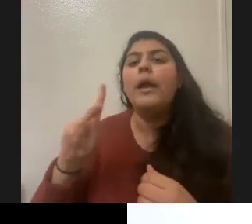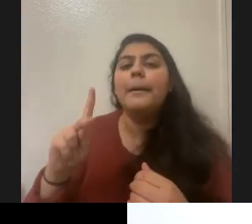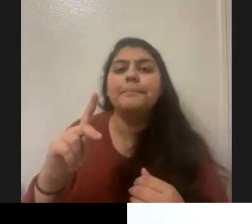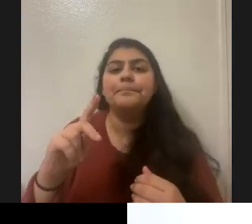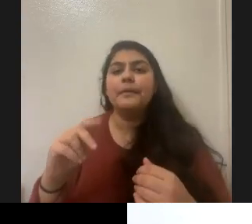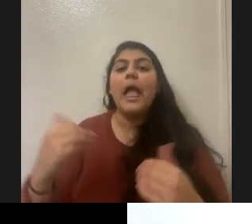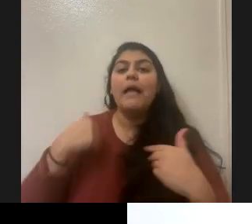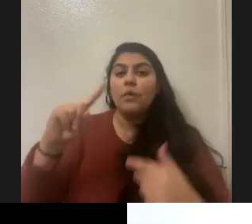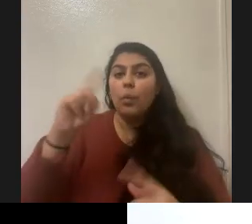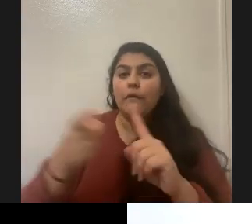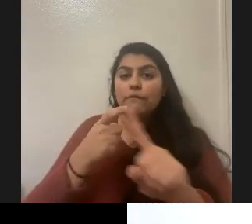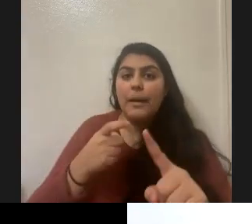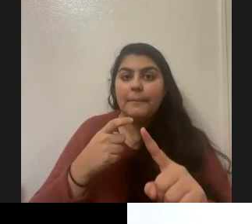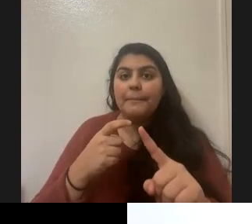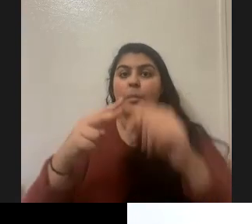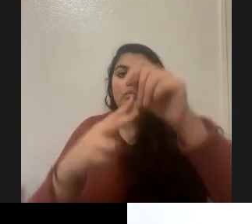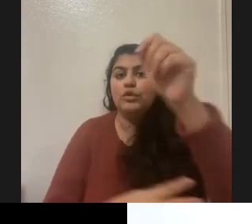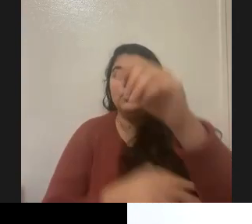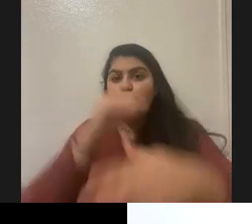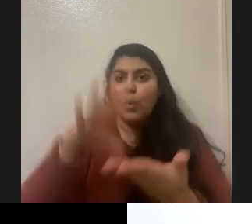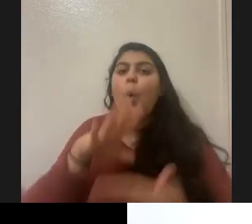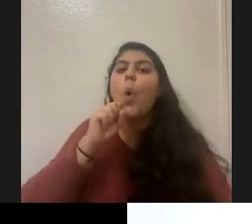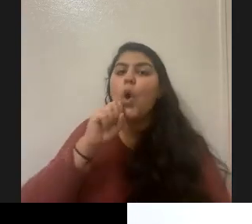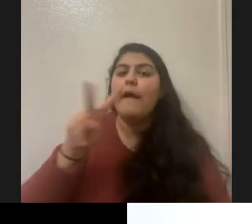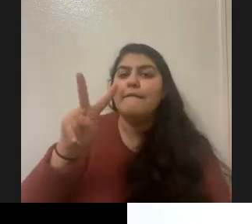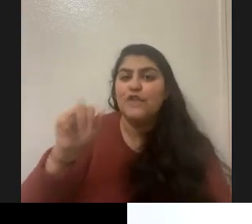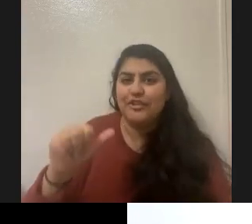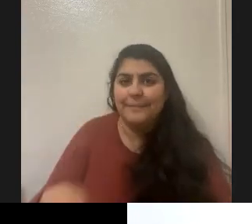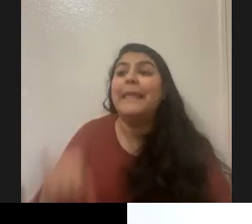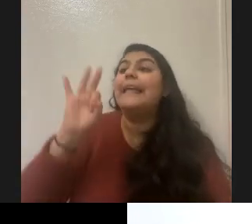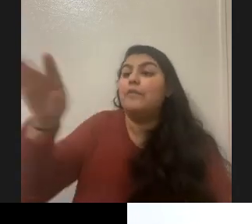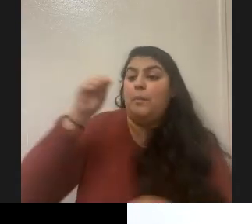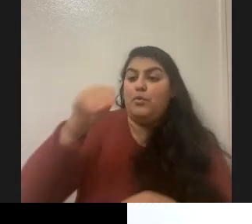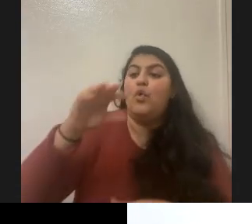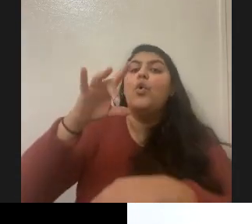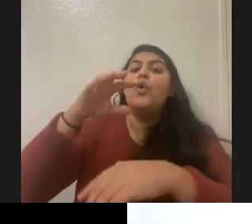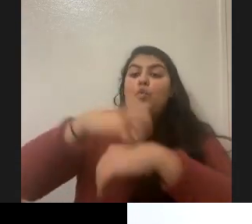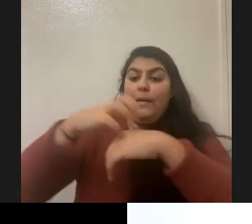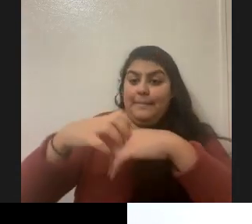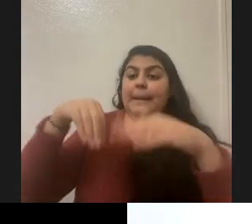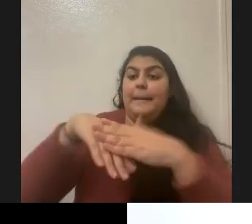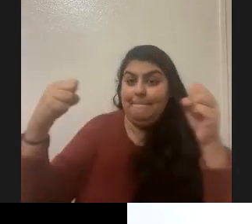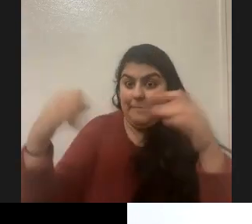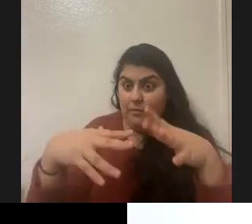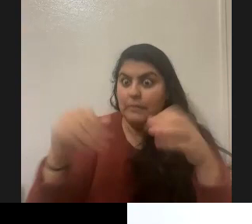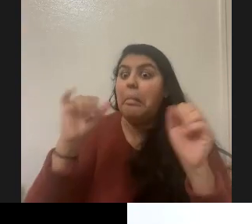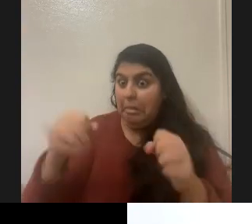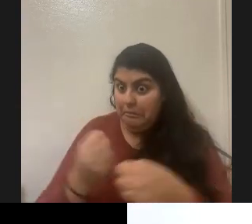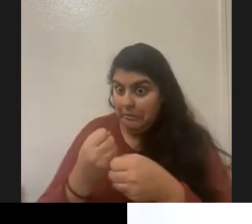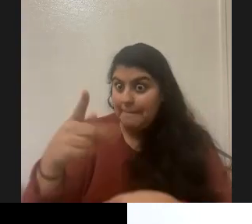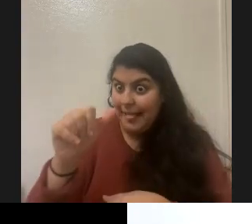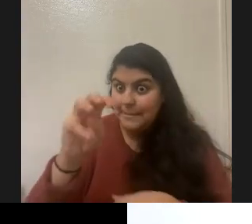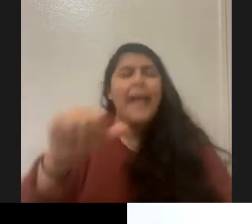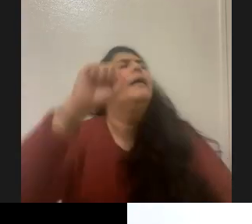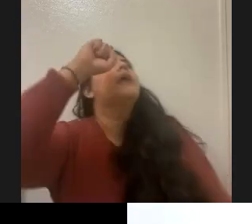question from Bridge students in Orange, Virginia. If you put grapes in the microwave, does it really create plasma? Yes,